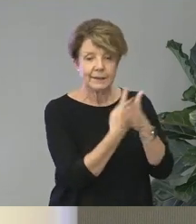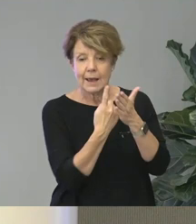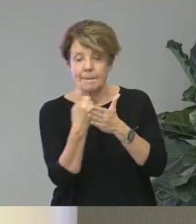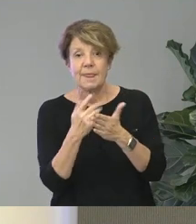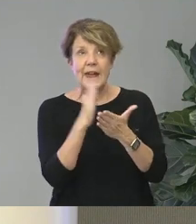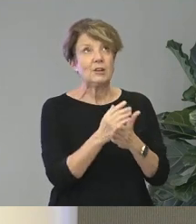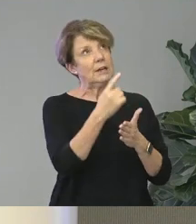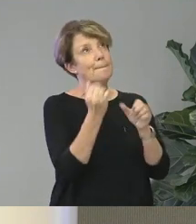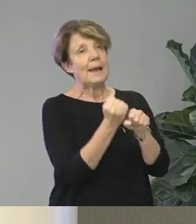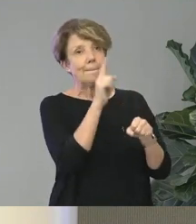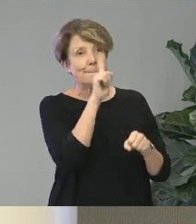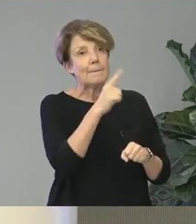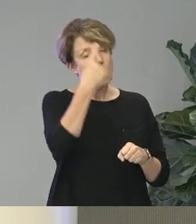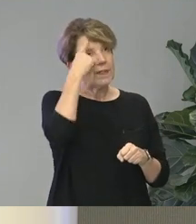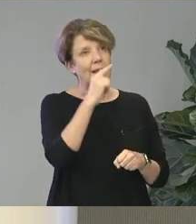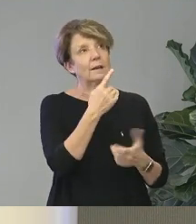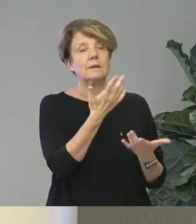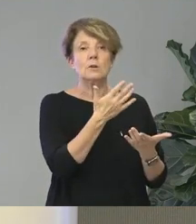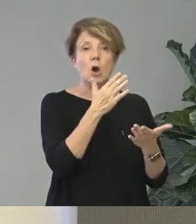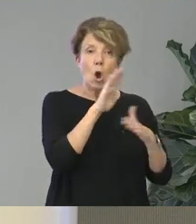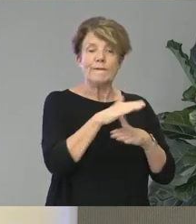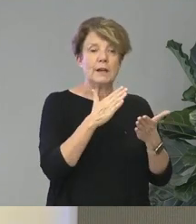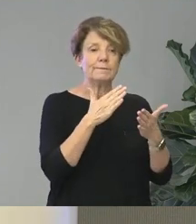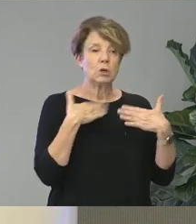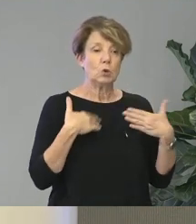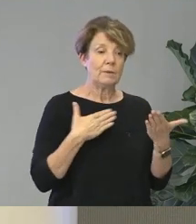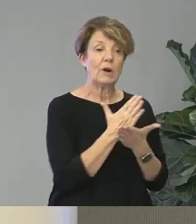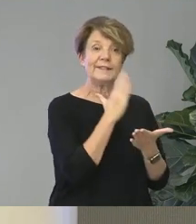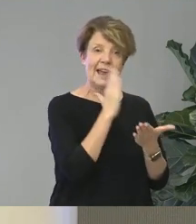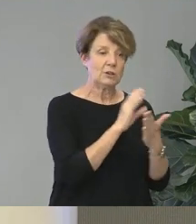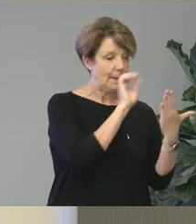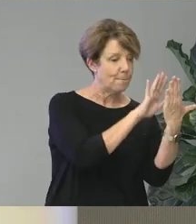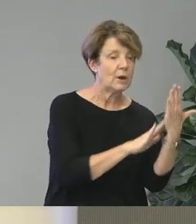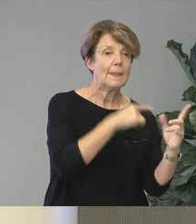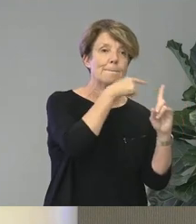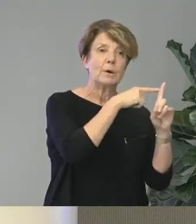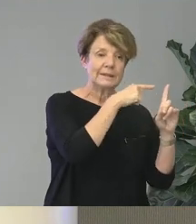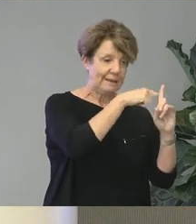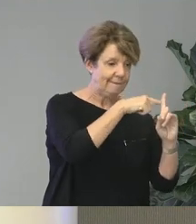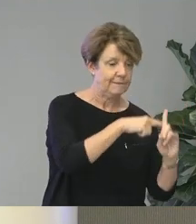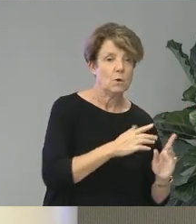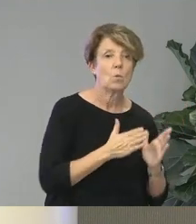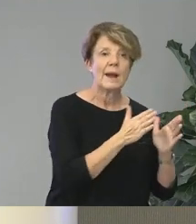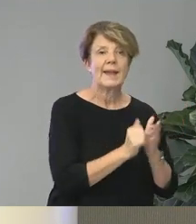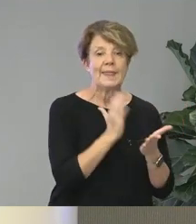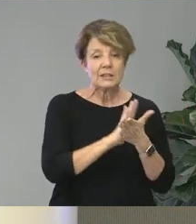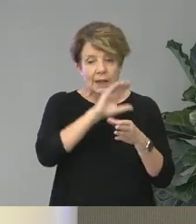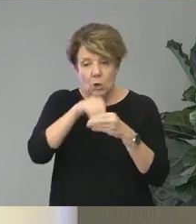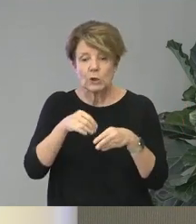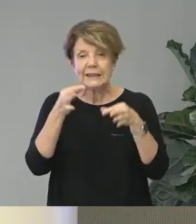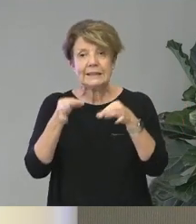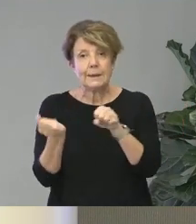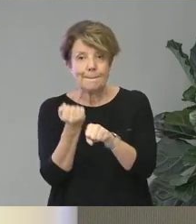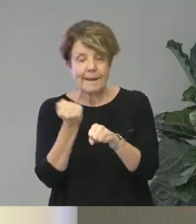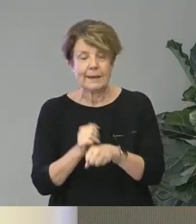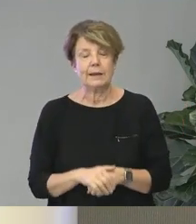rights-mindedness is that they are expressed in the positive, and they are embedded in